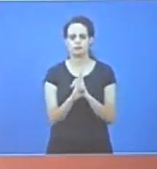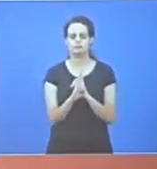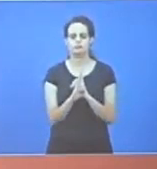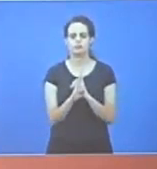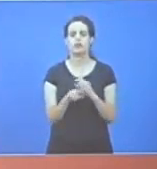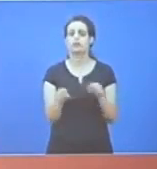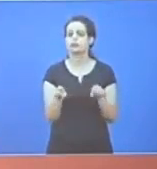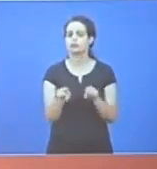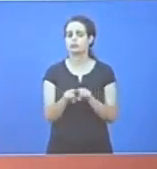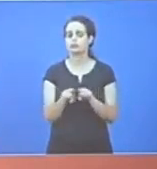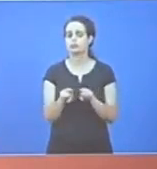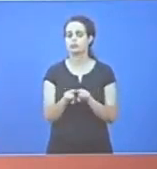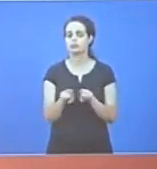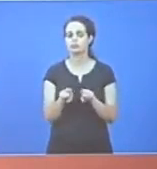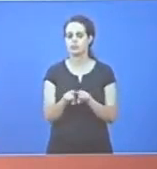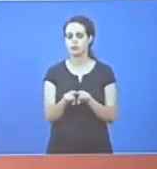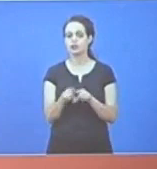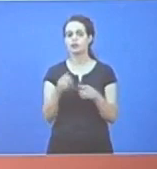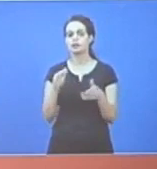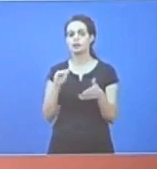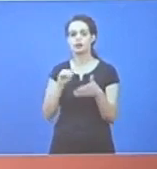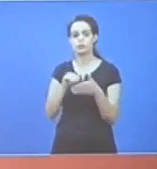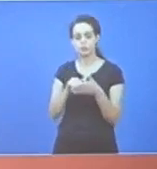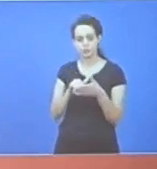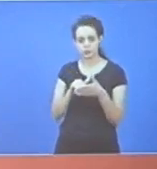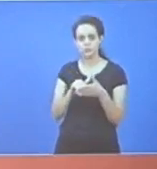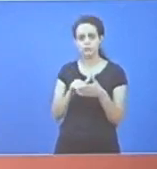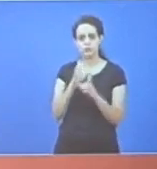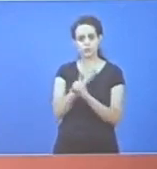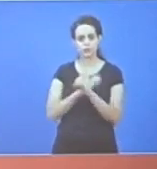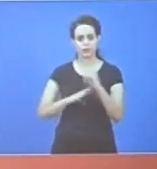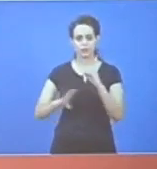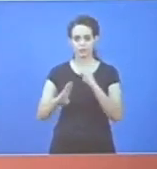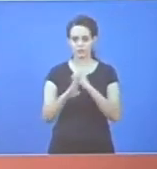note about the Sunday school, about the last